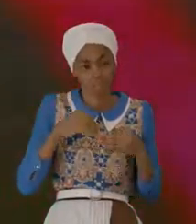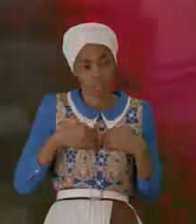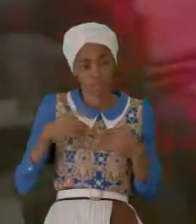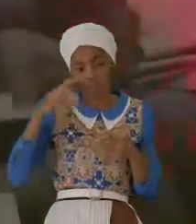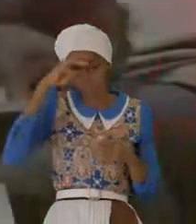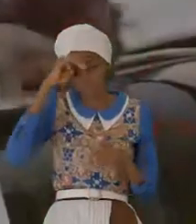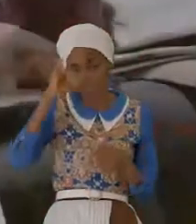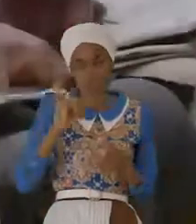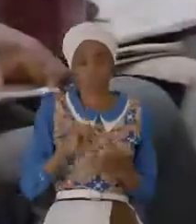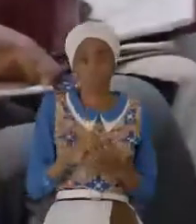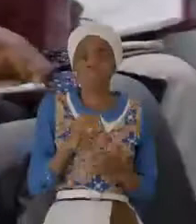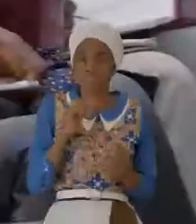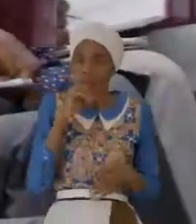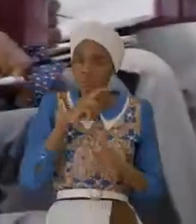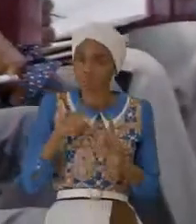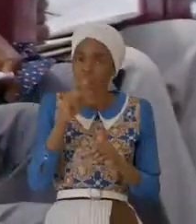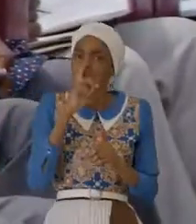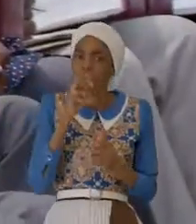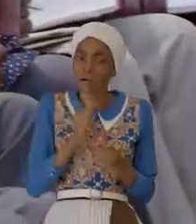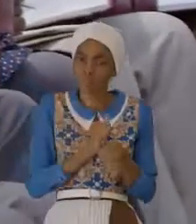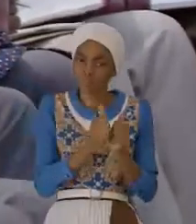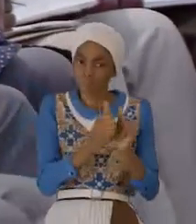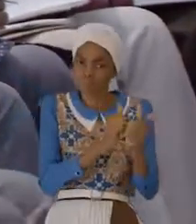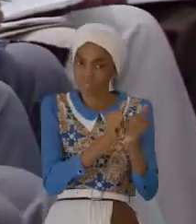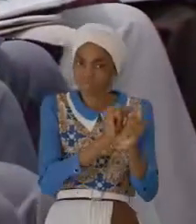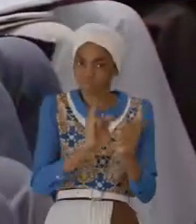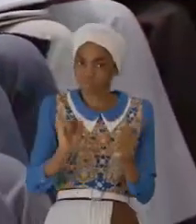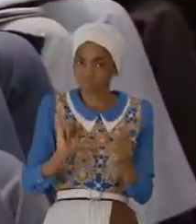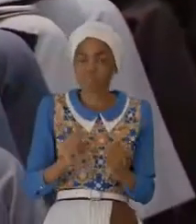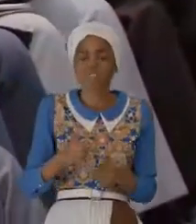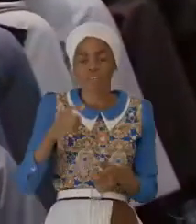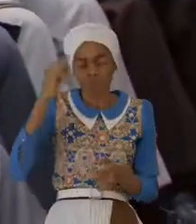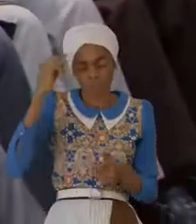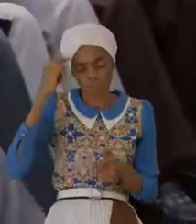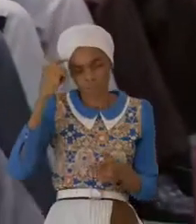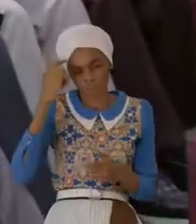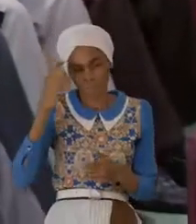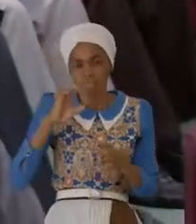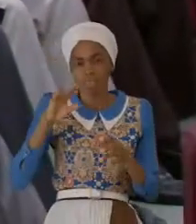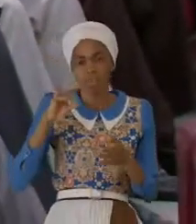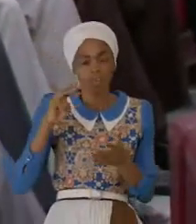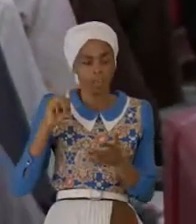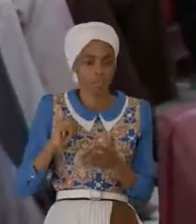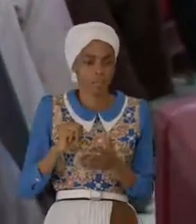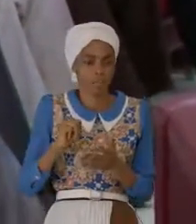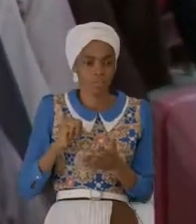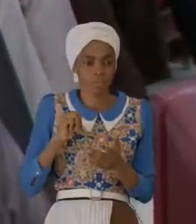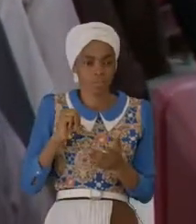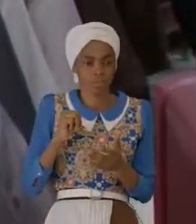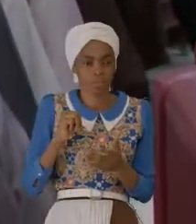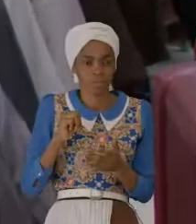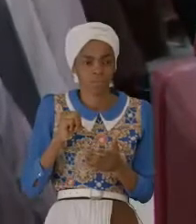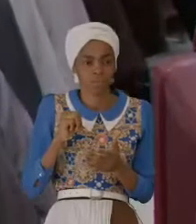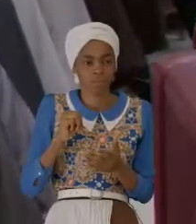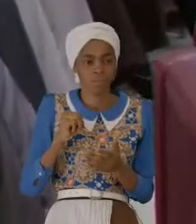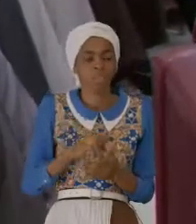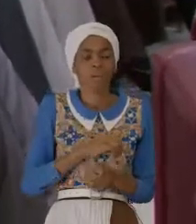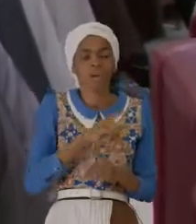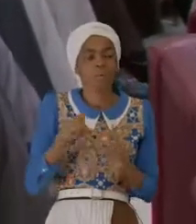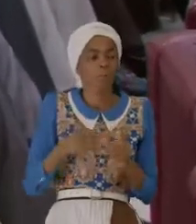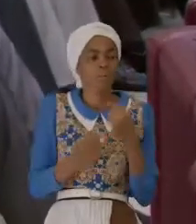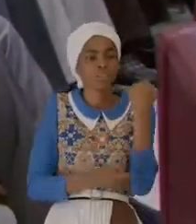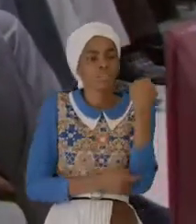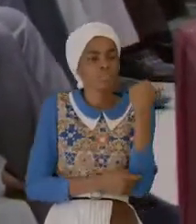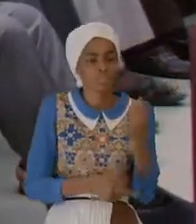running the race consider him when Temptations come consider him when the